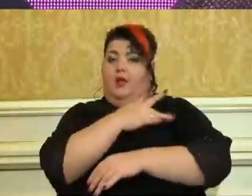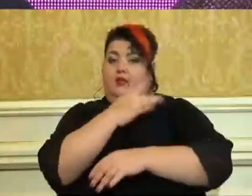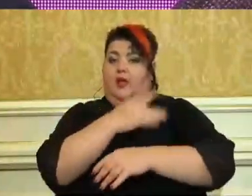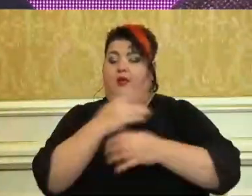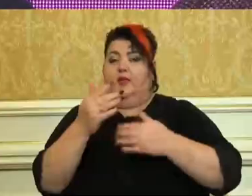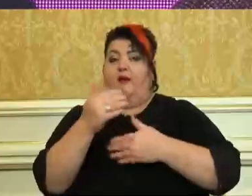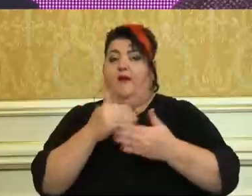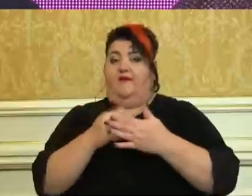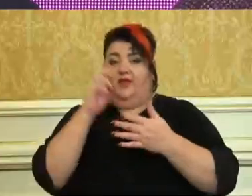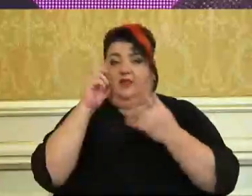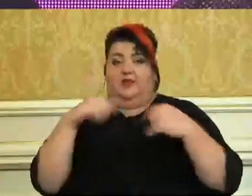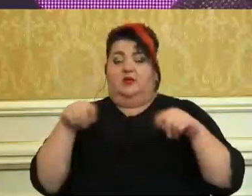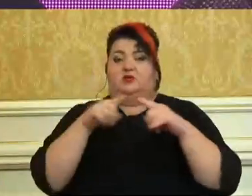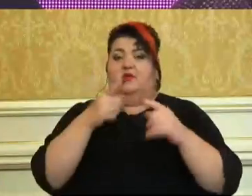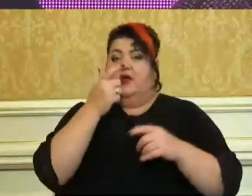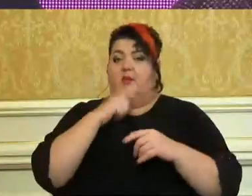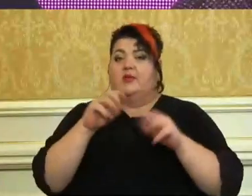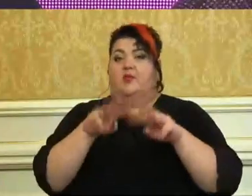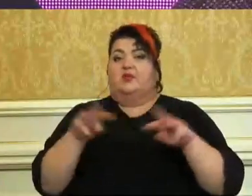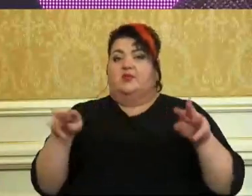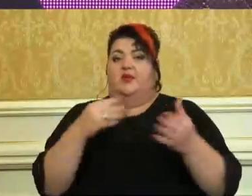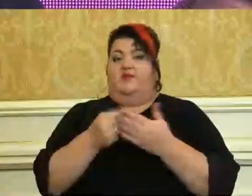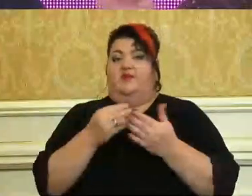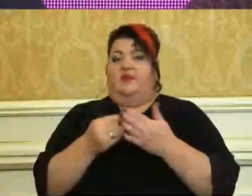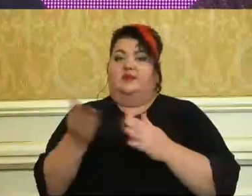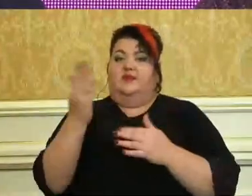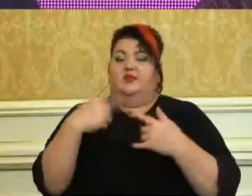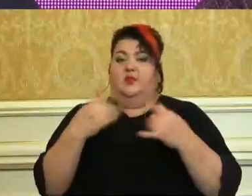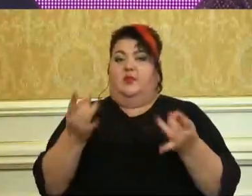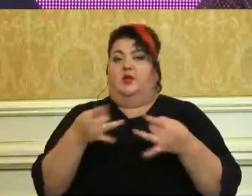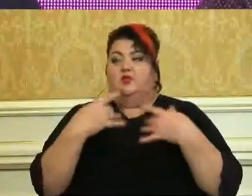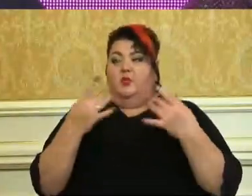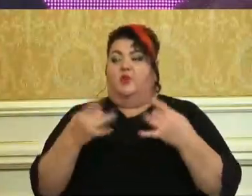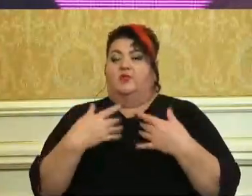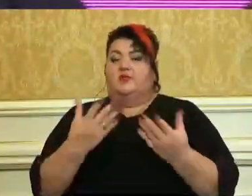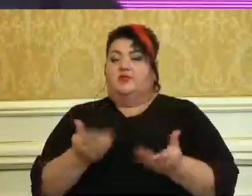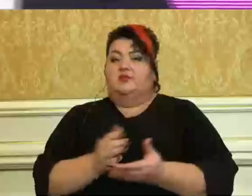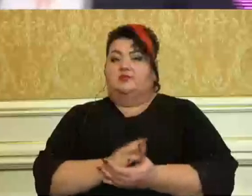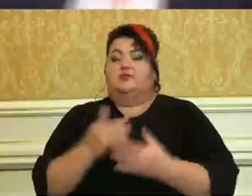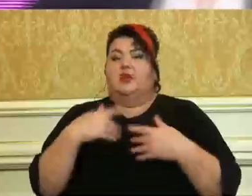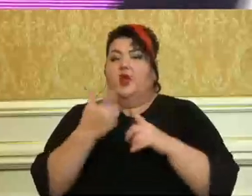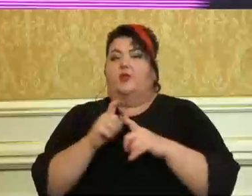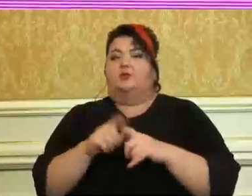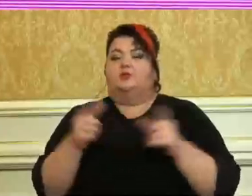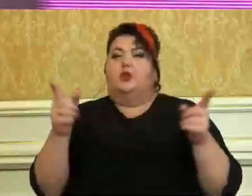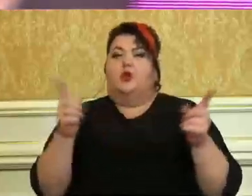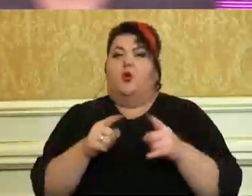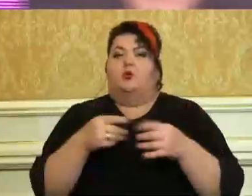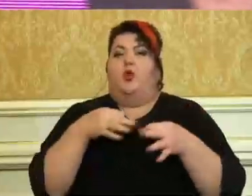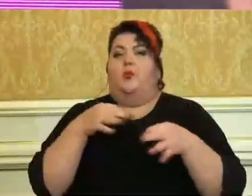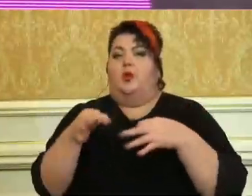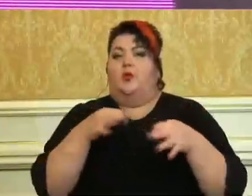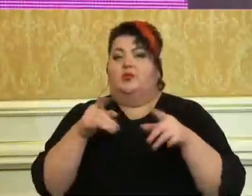about the fathering things. So, and that's for the maternity stuff things. So I would